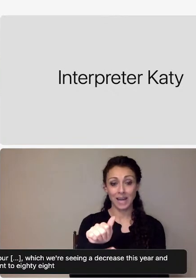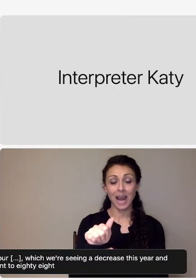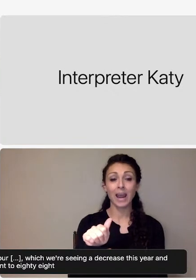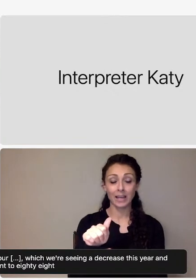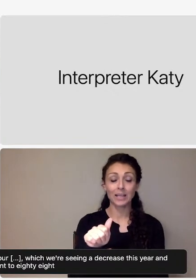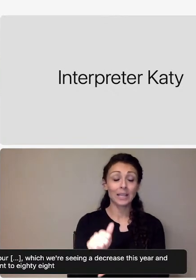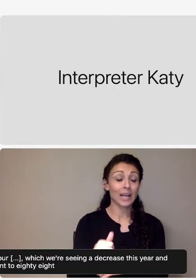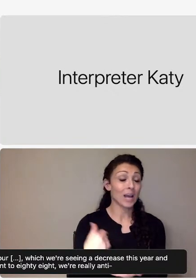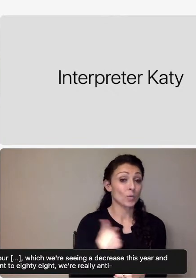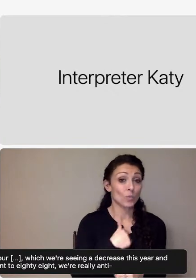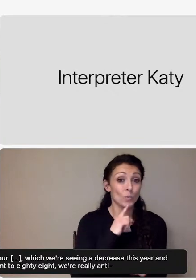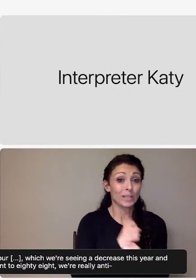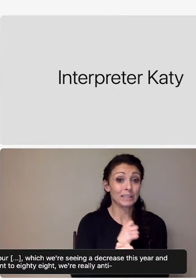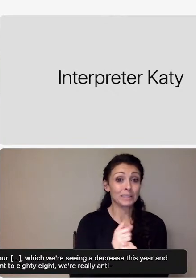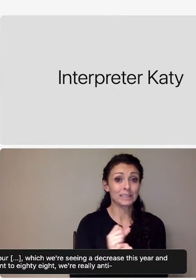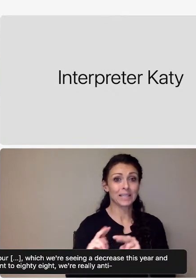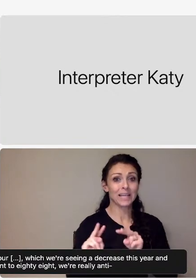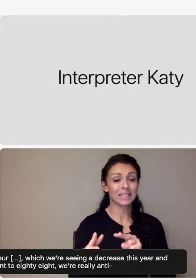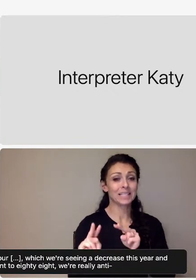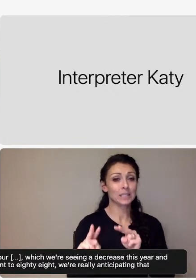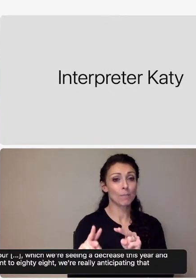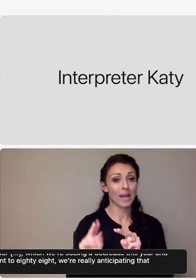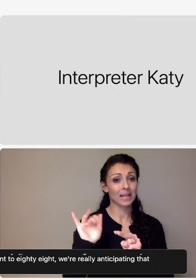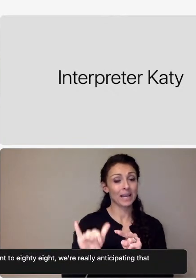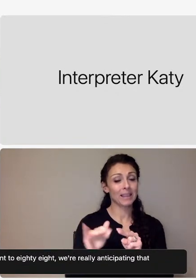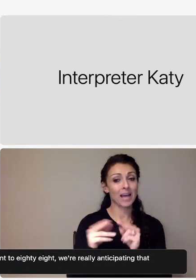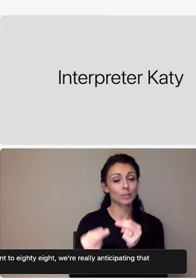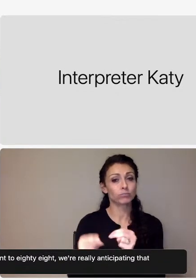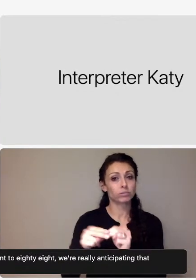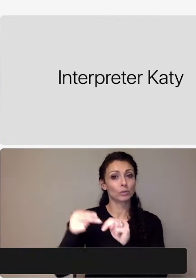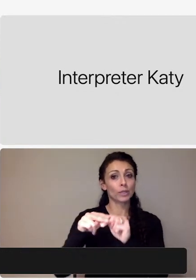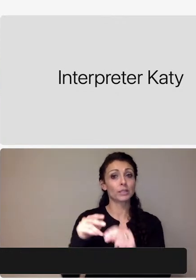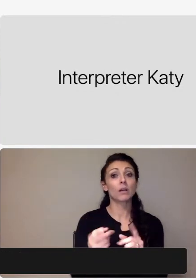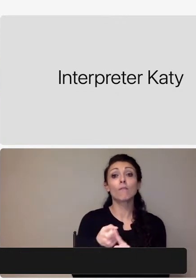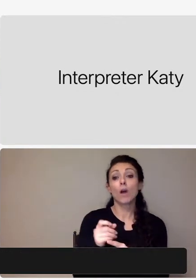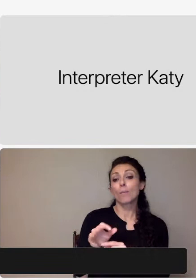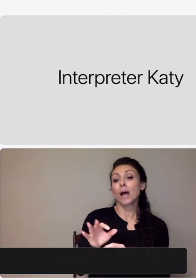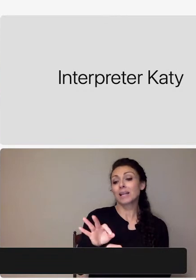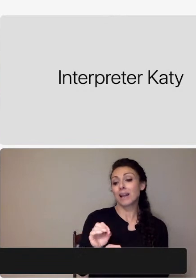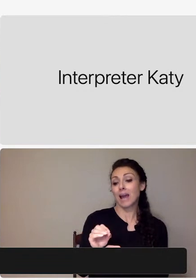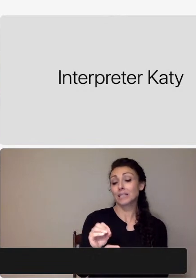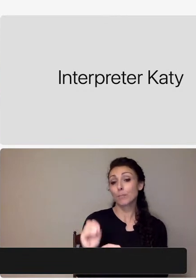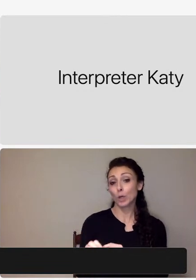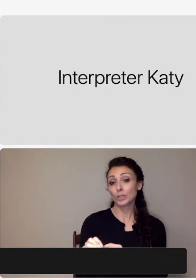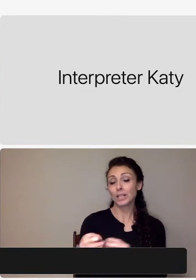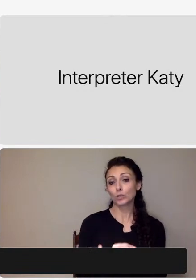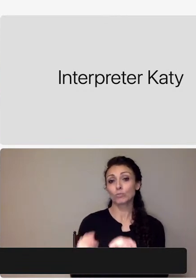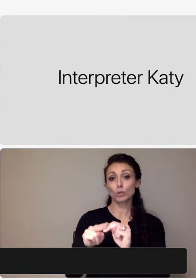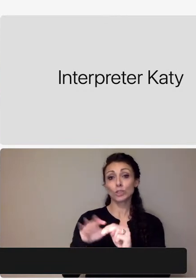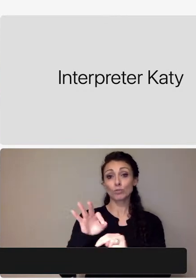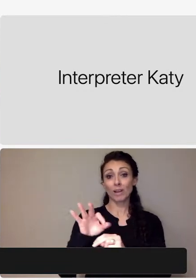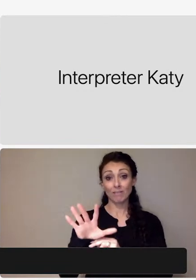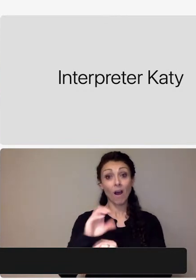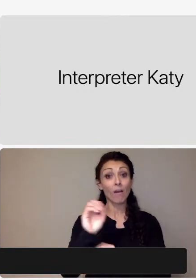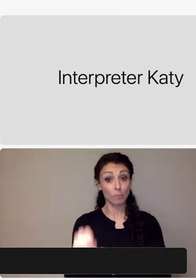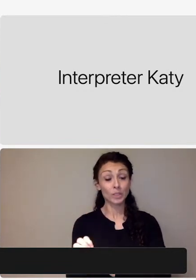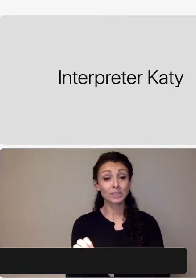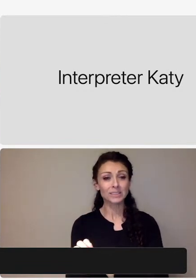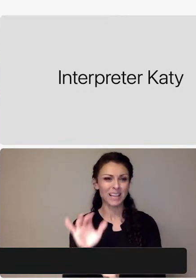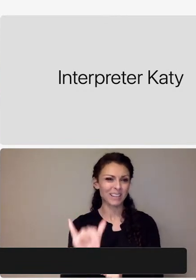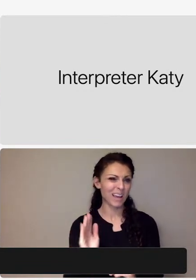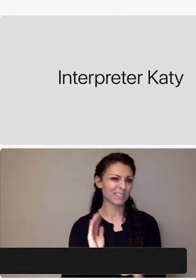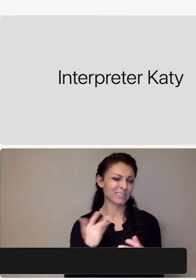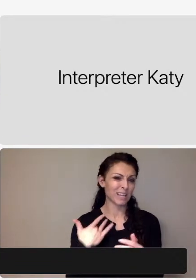really anticipating that projection to go back up from about 90 to 95 next year which is our our